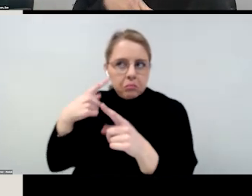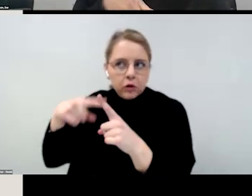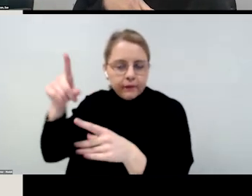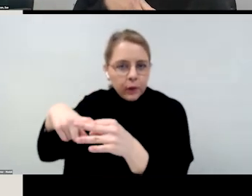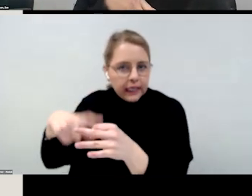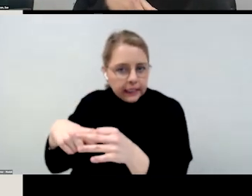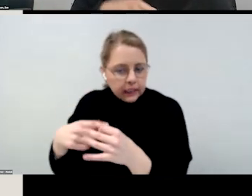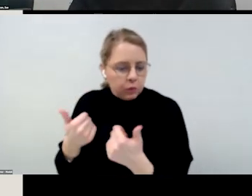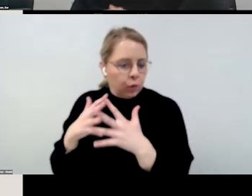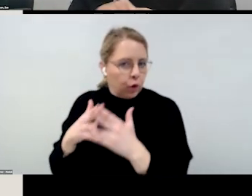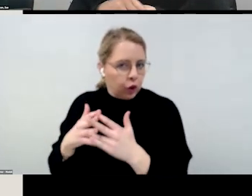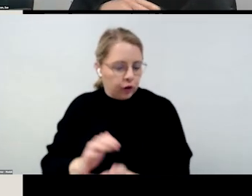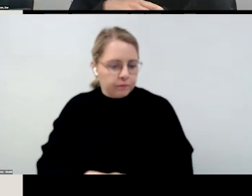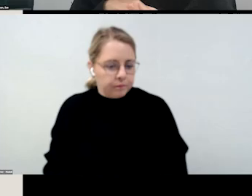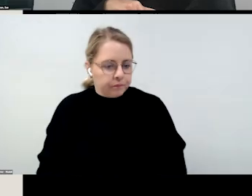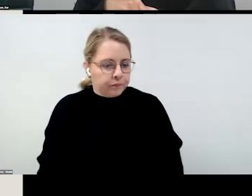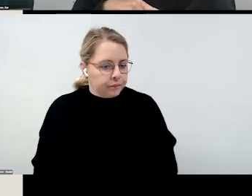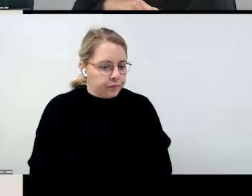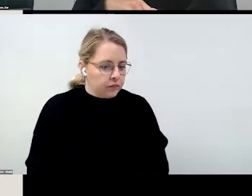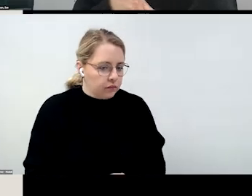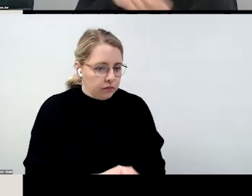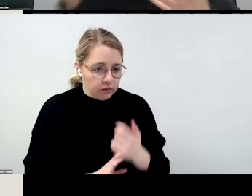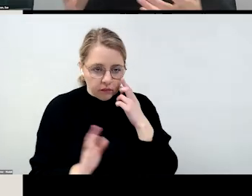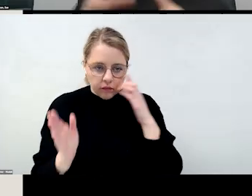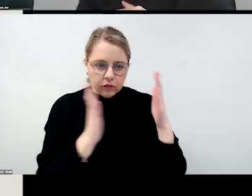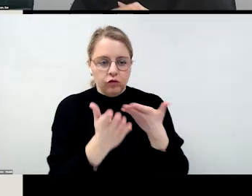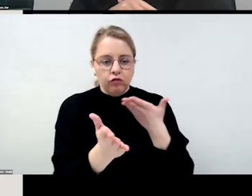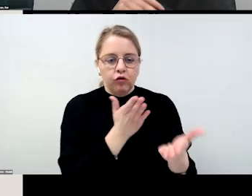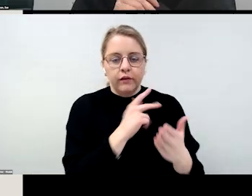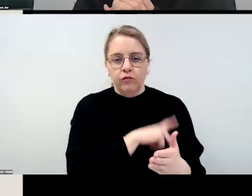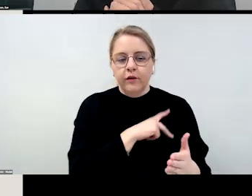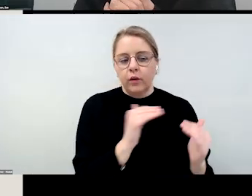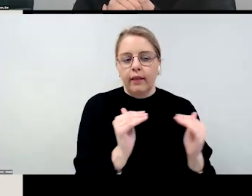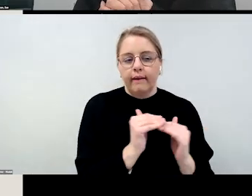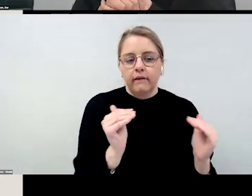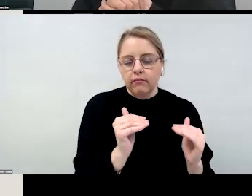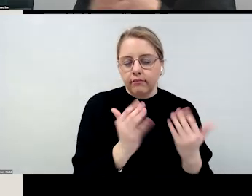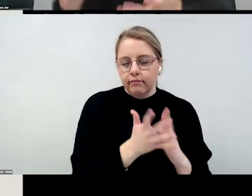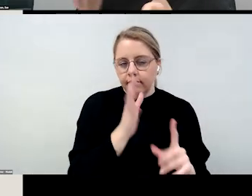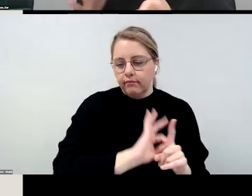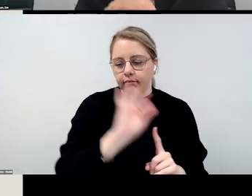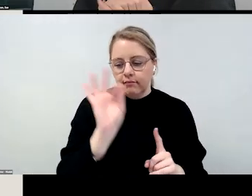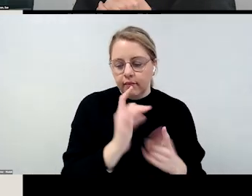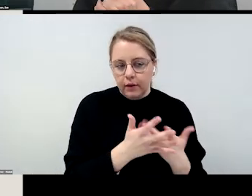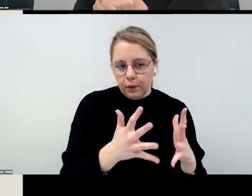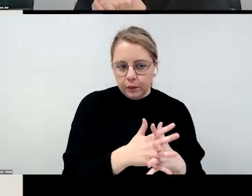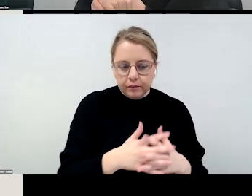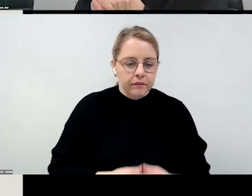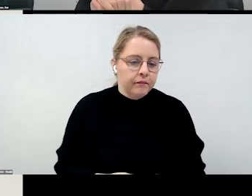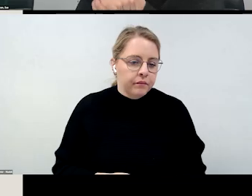healthcare. At the service and professional level, there's plenty that can be done to improve